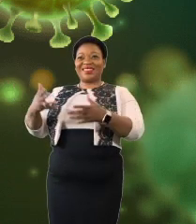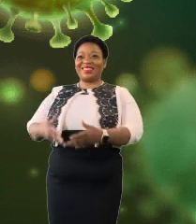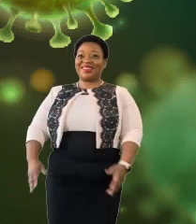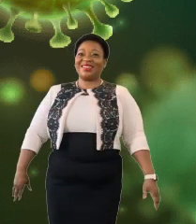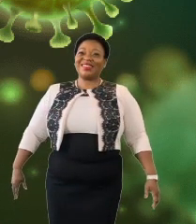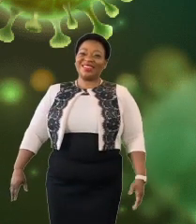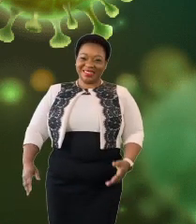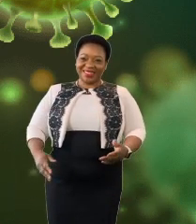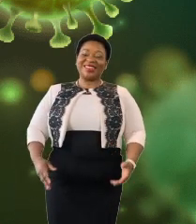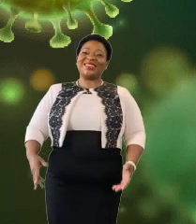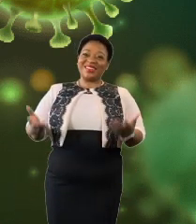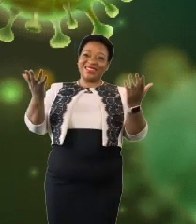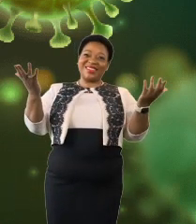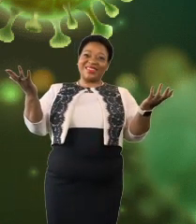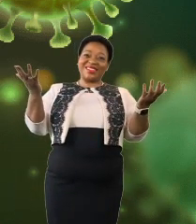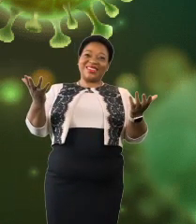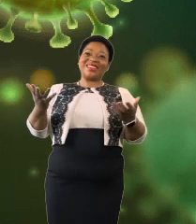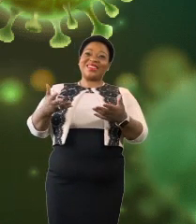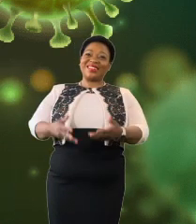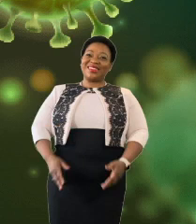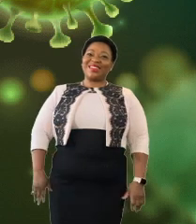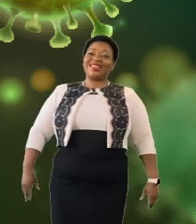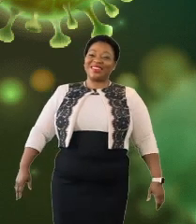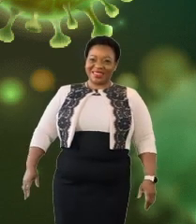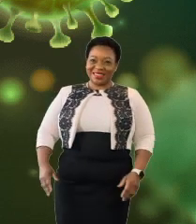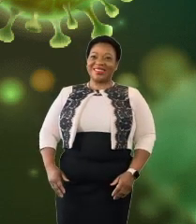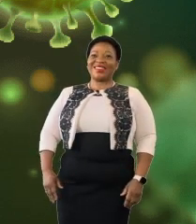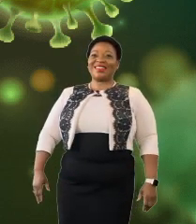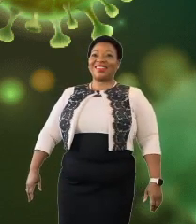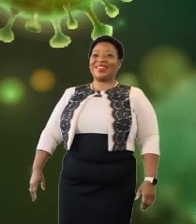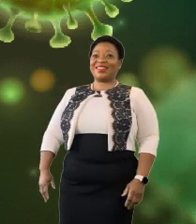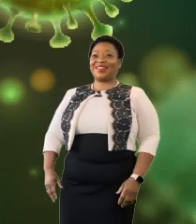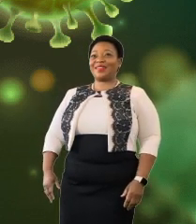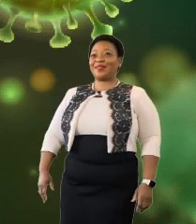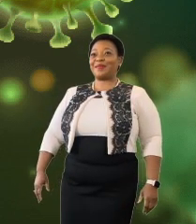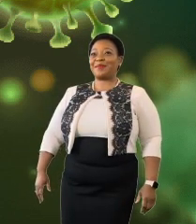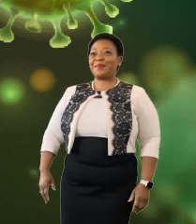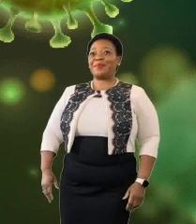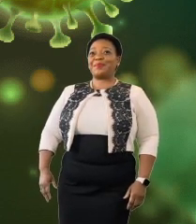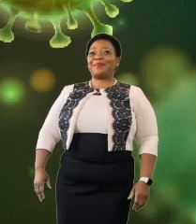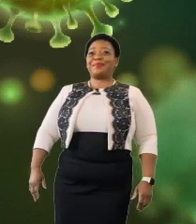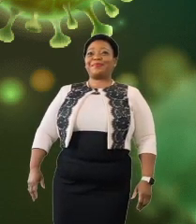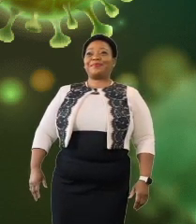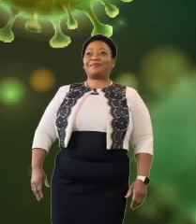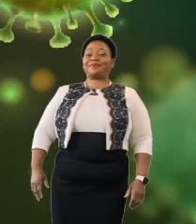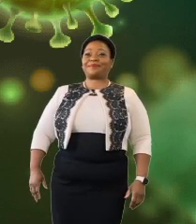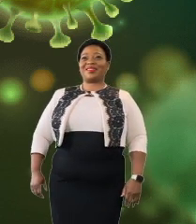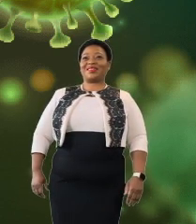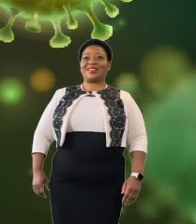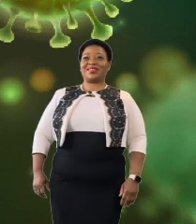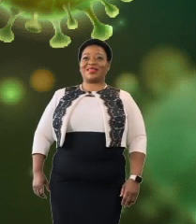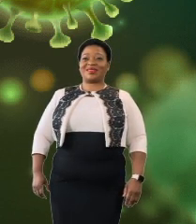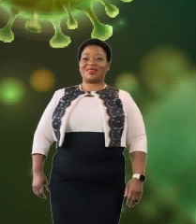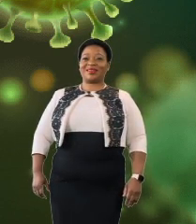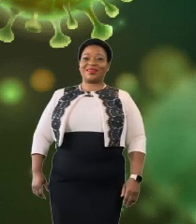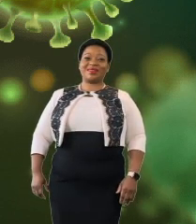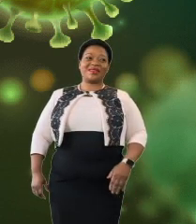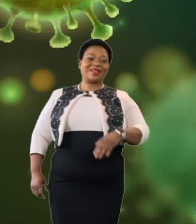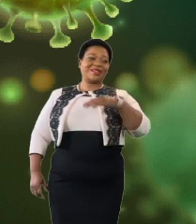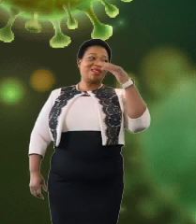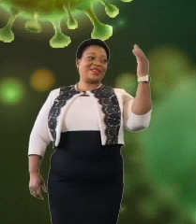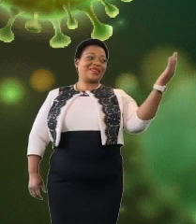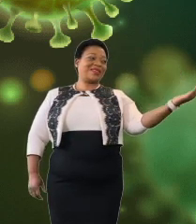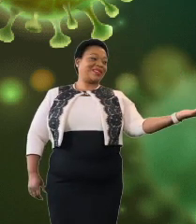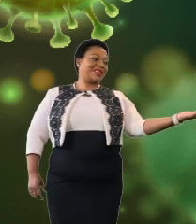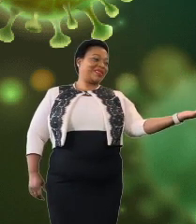thing here is we see the Secretariat and the hard yards being presented through Trade